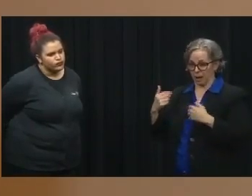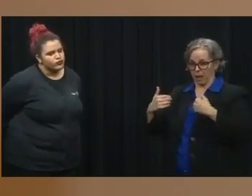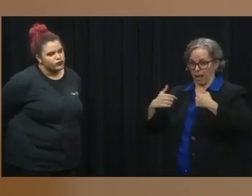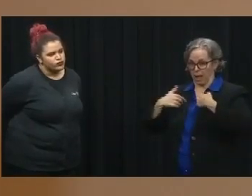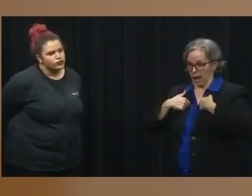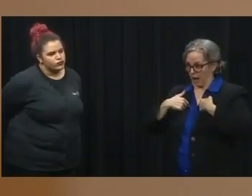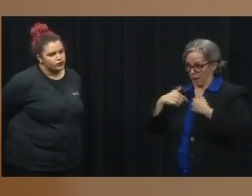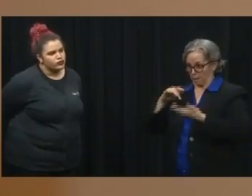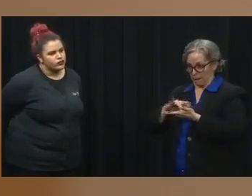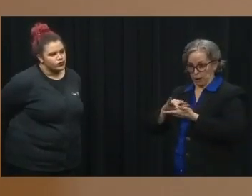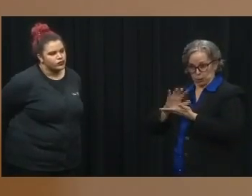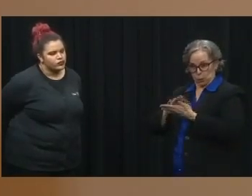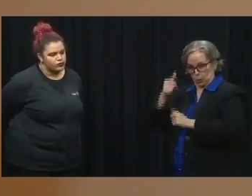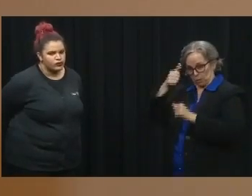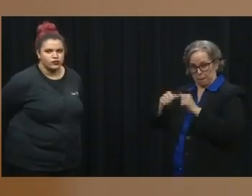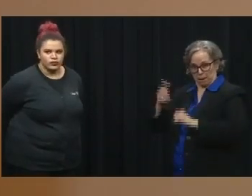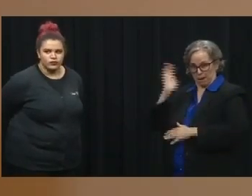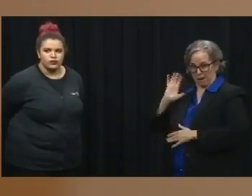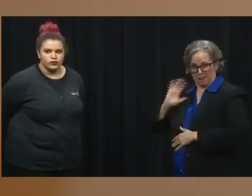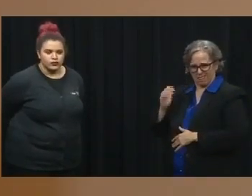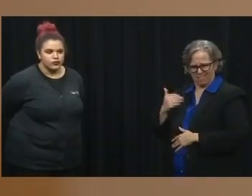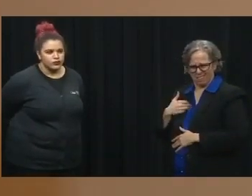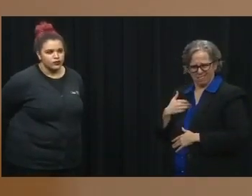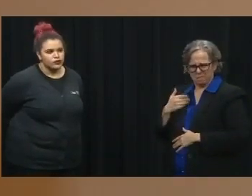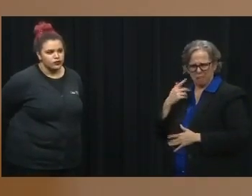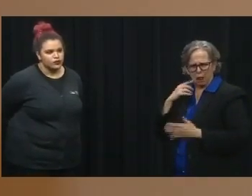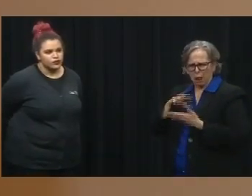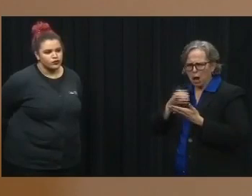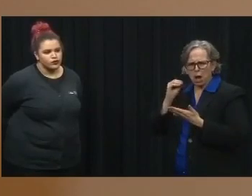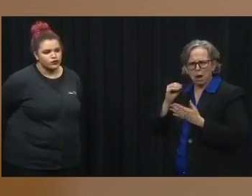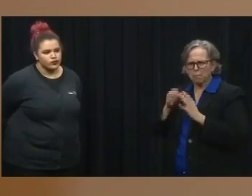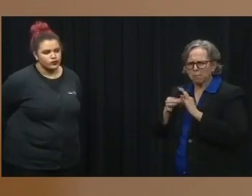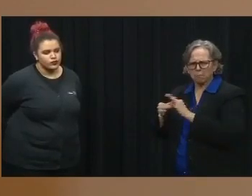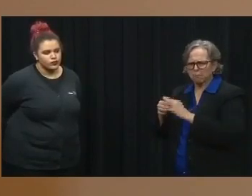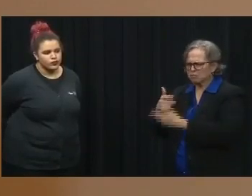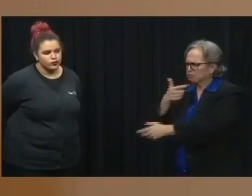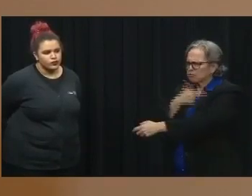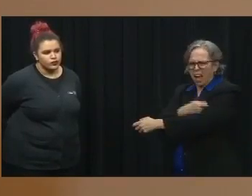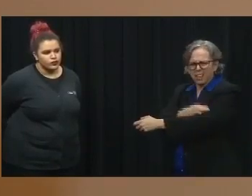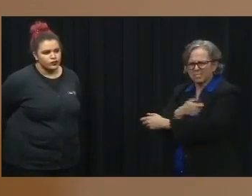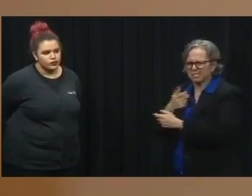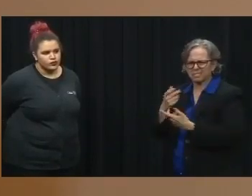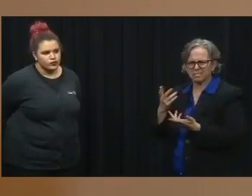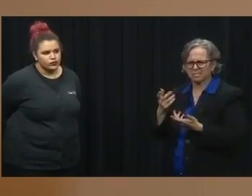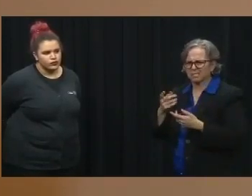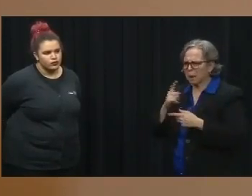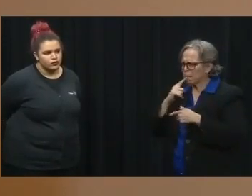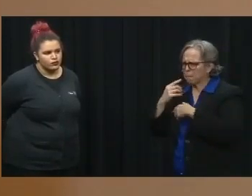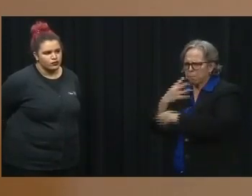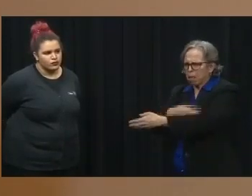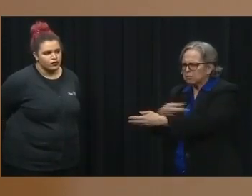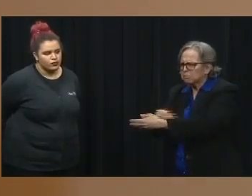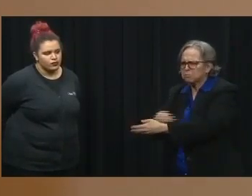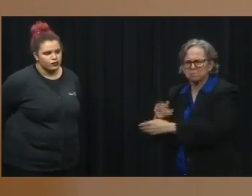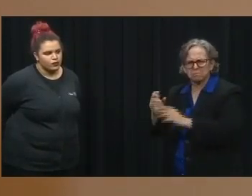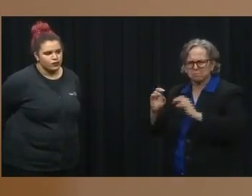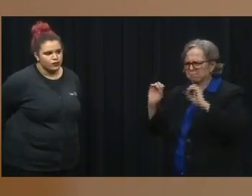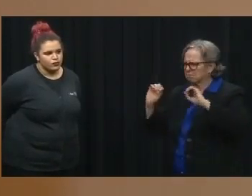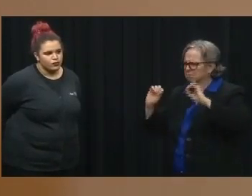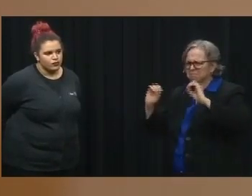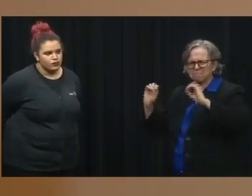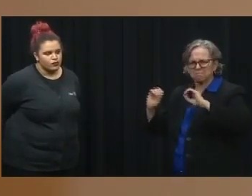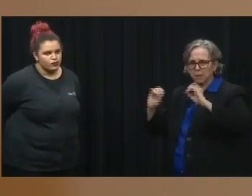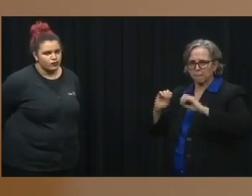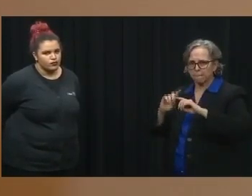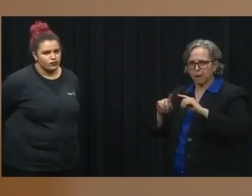you know, how to give shots or do blood. But when I went to New York City, where I started my residency at Albert Einstein, I